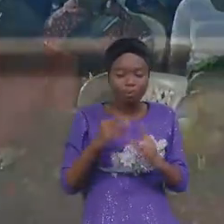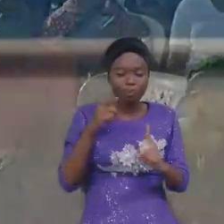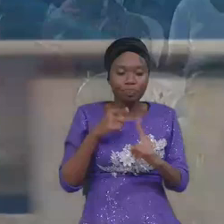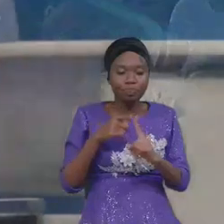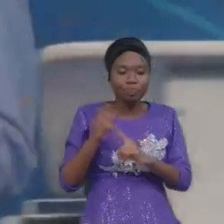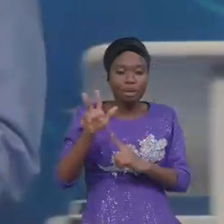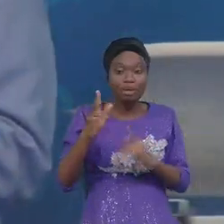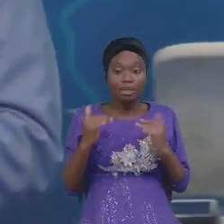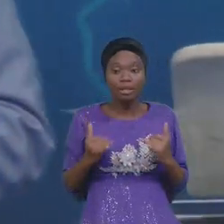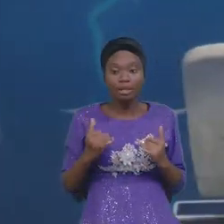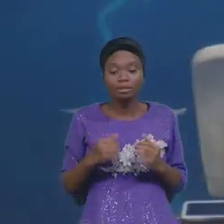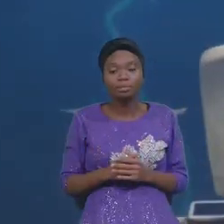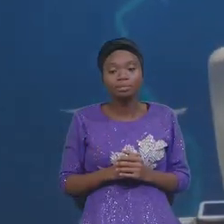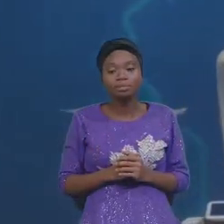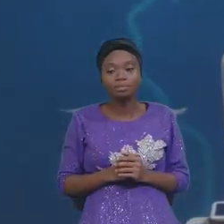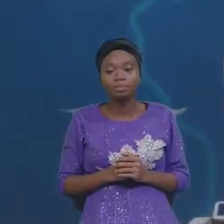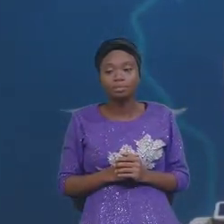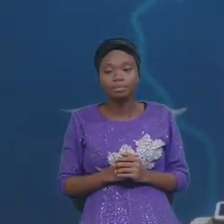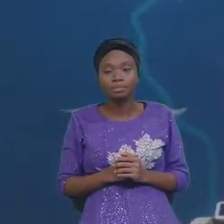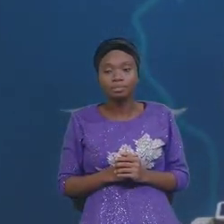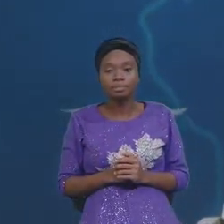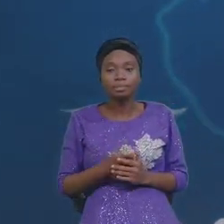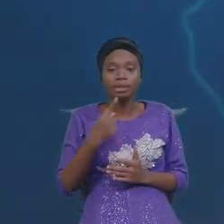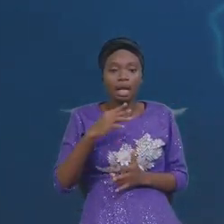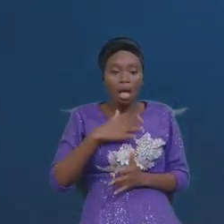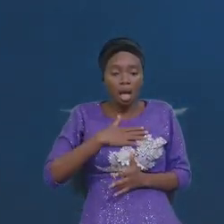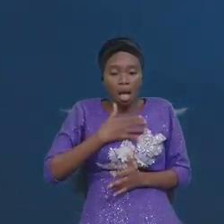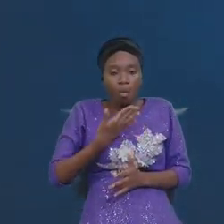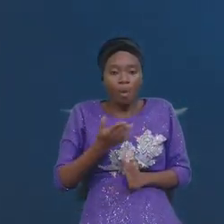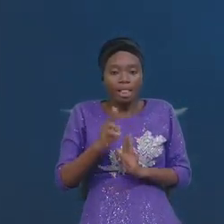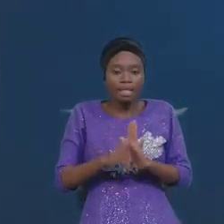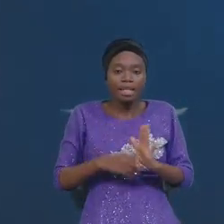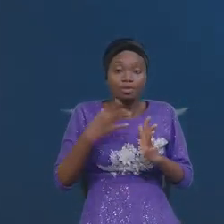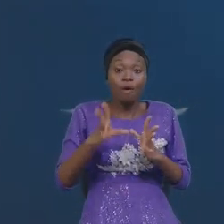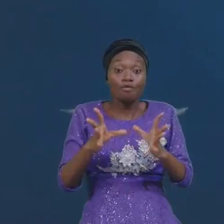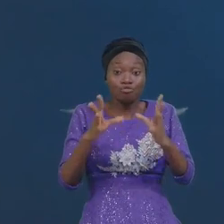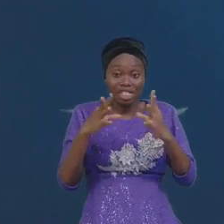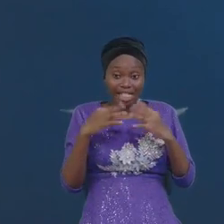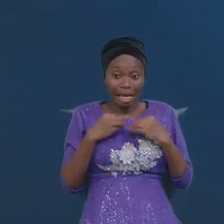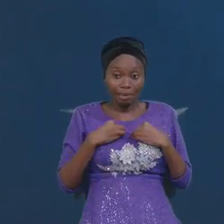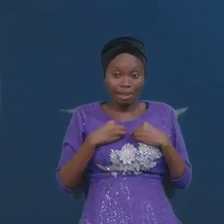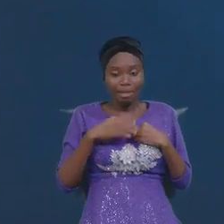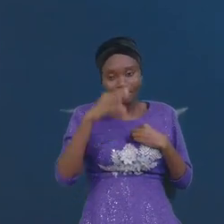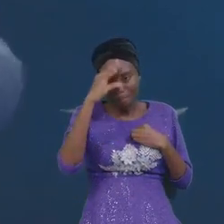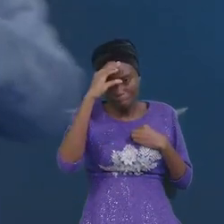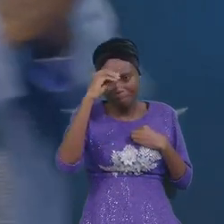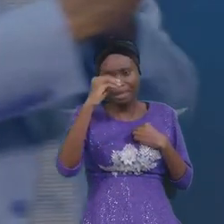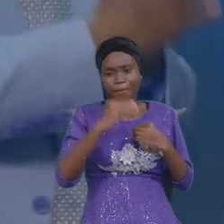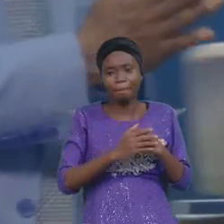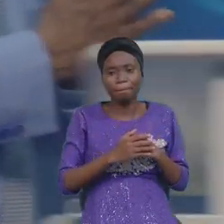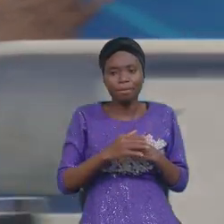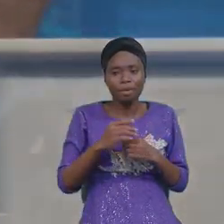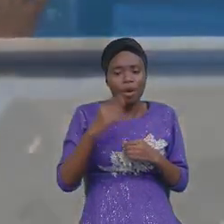now. Point number three is the willingness of receptive men for